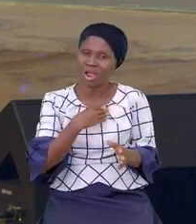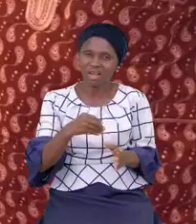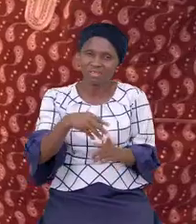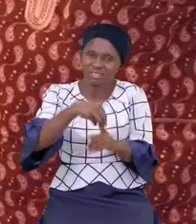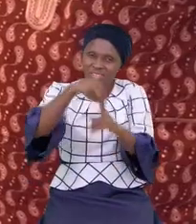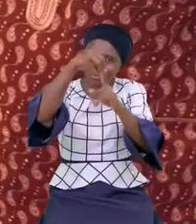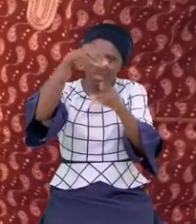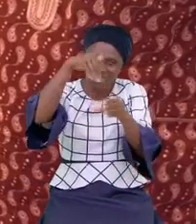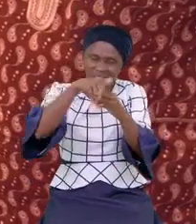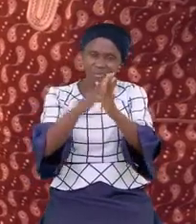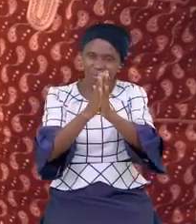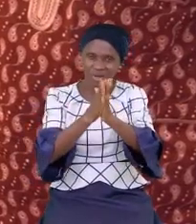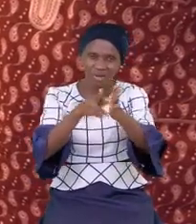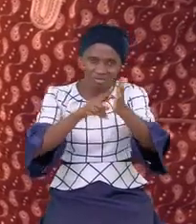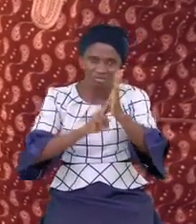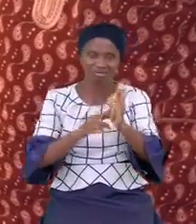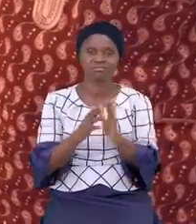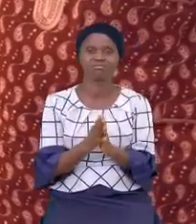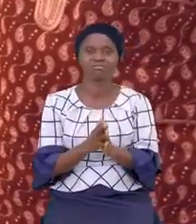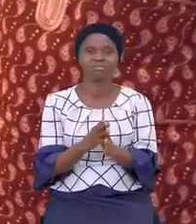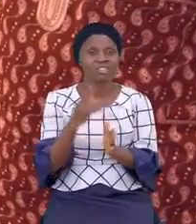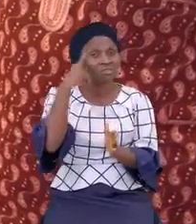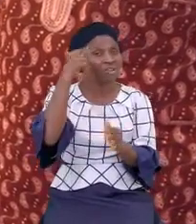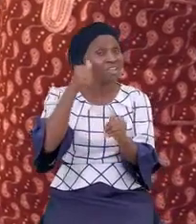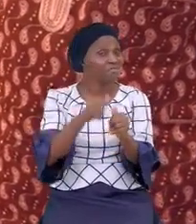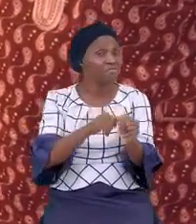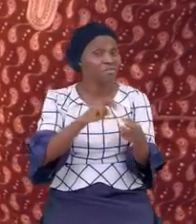prayer. For every problem,